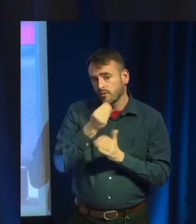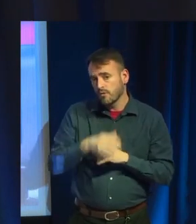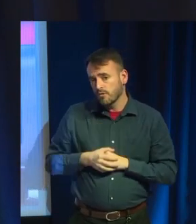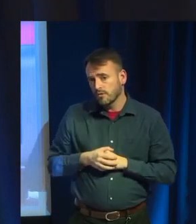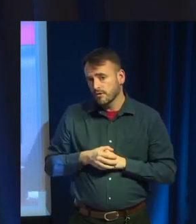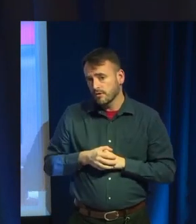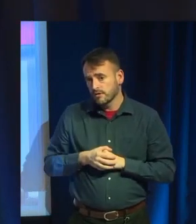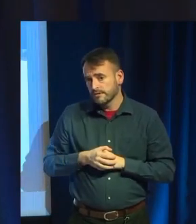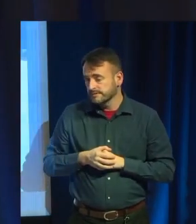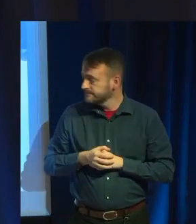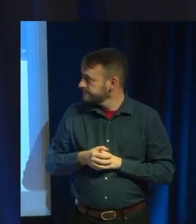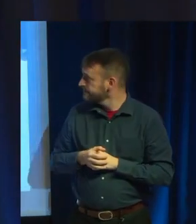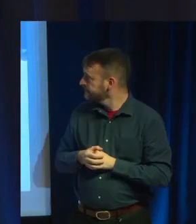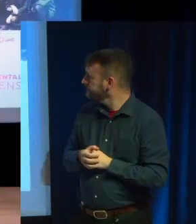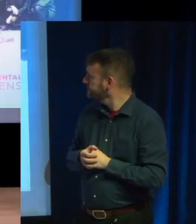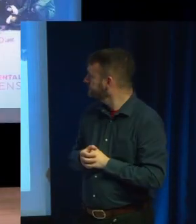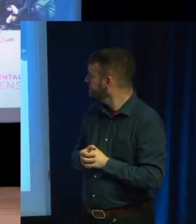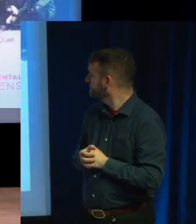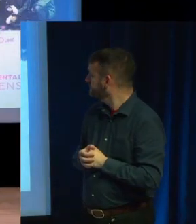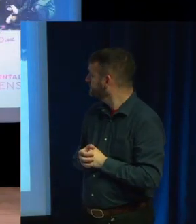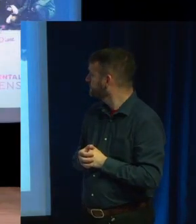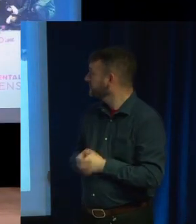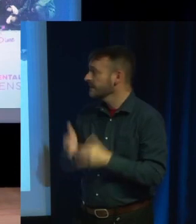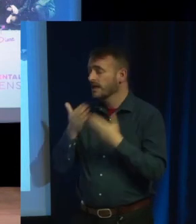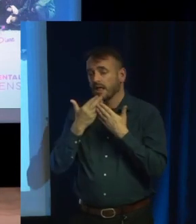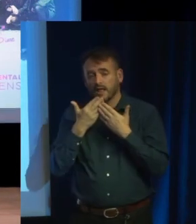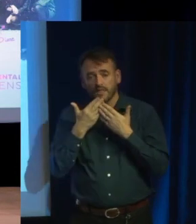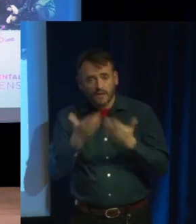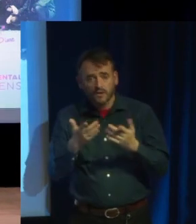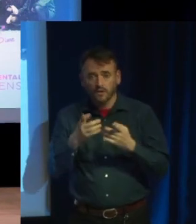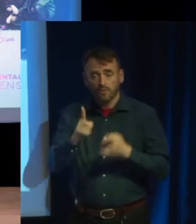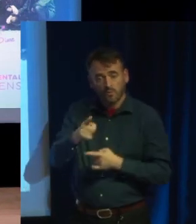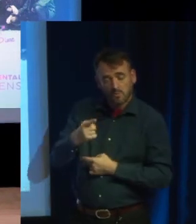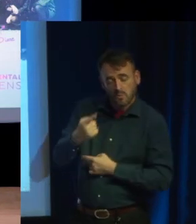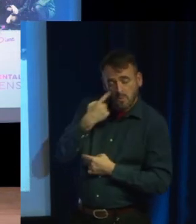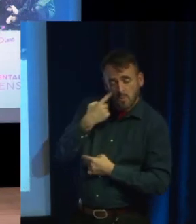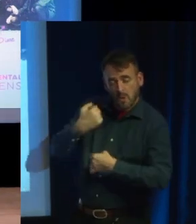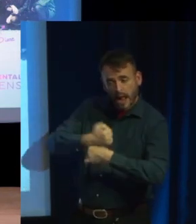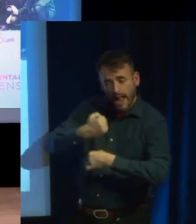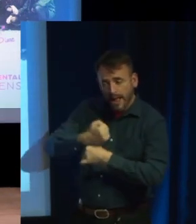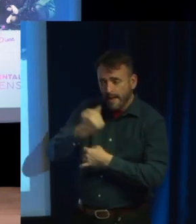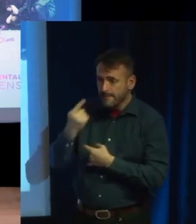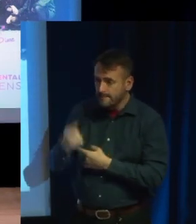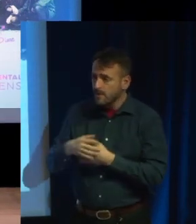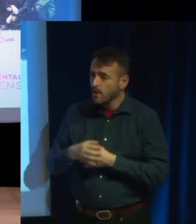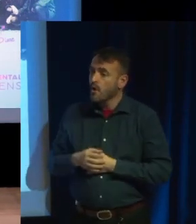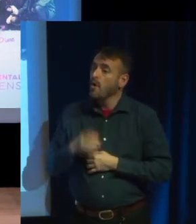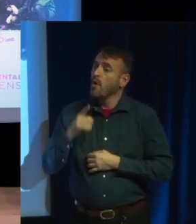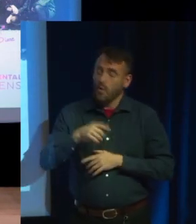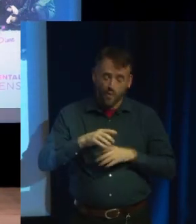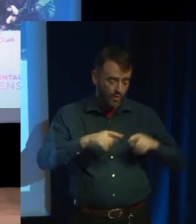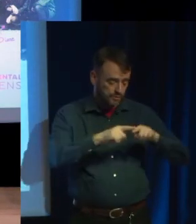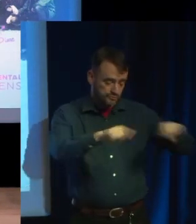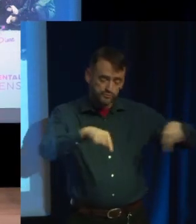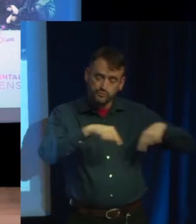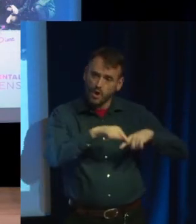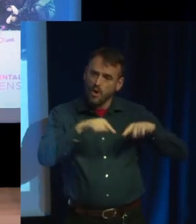well. Thank you. If you want to play the game or see what Accidental Queens have